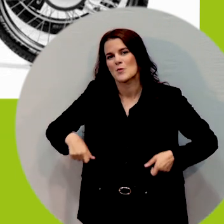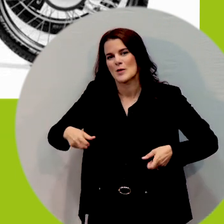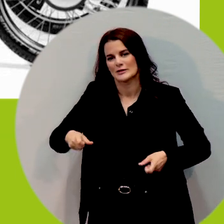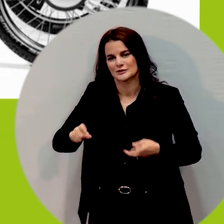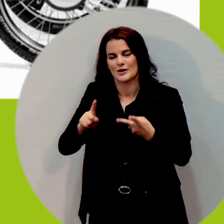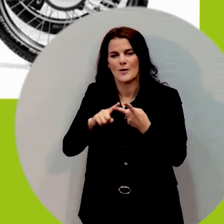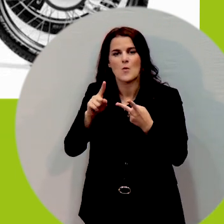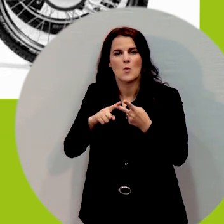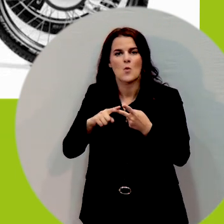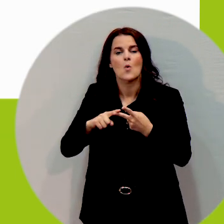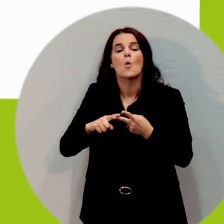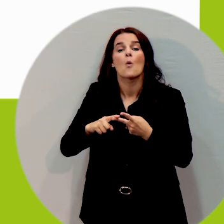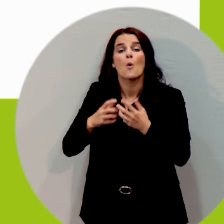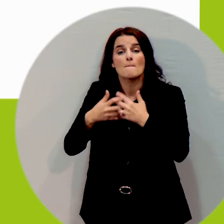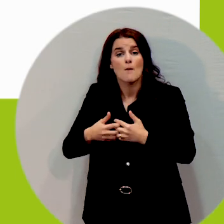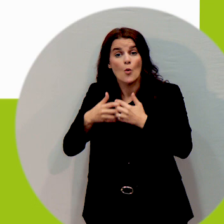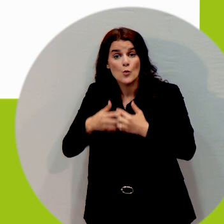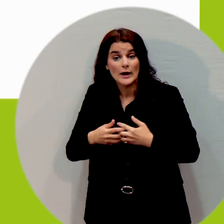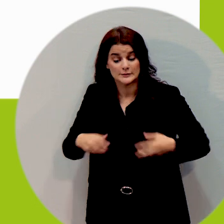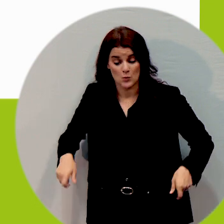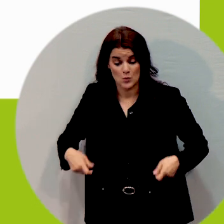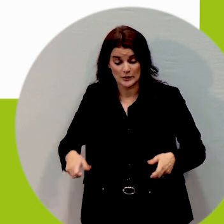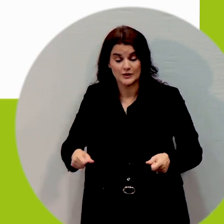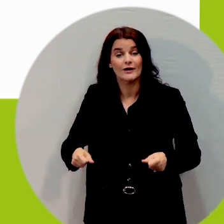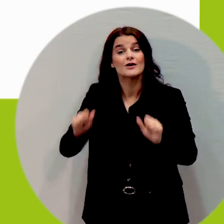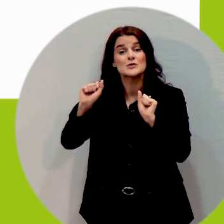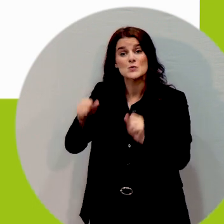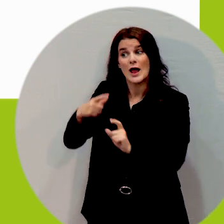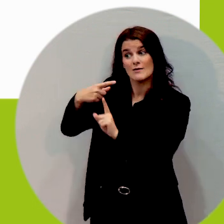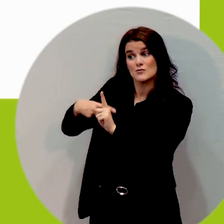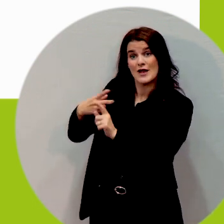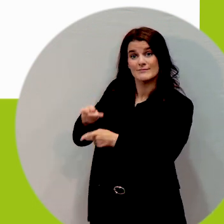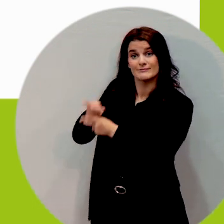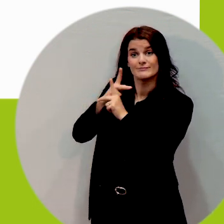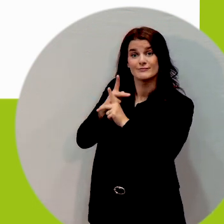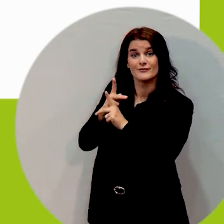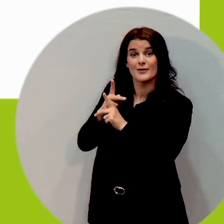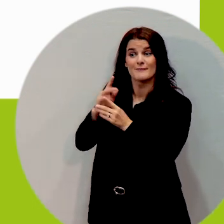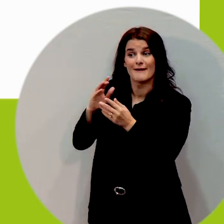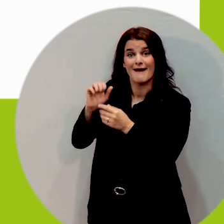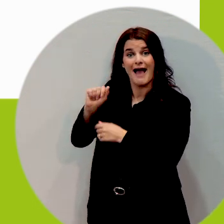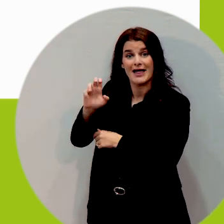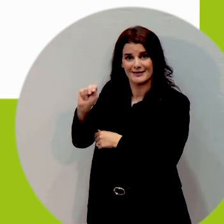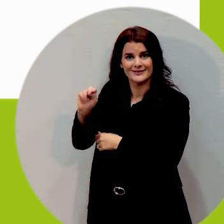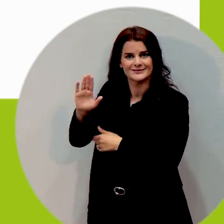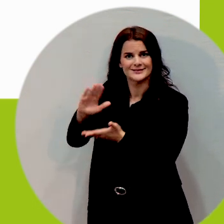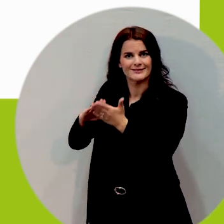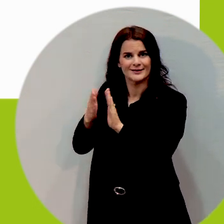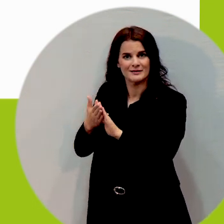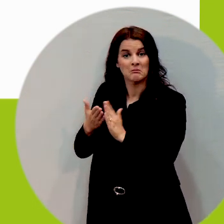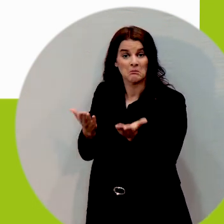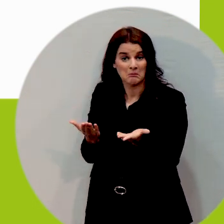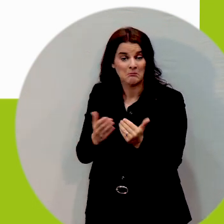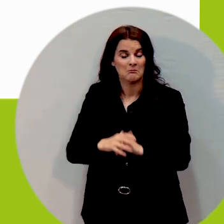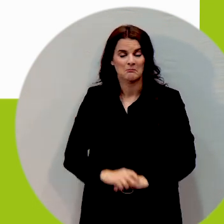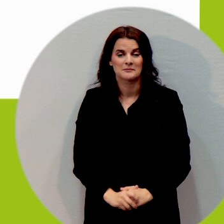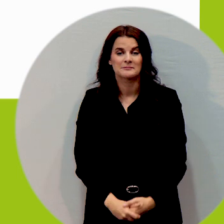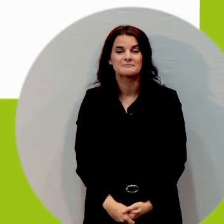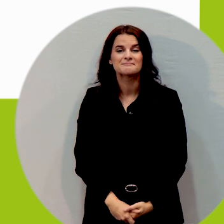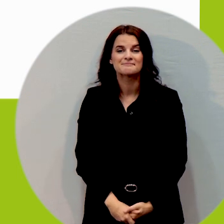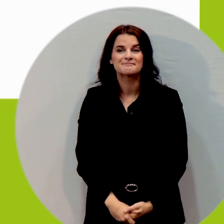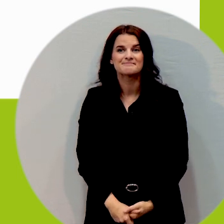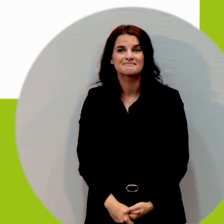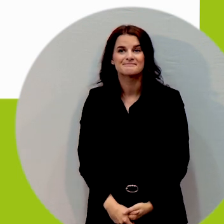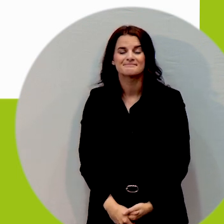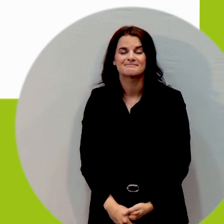here you have hillside wellness park